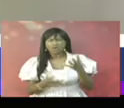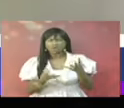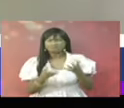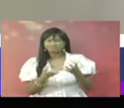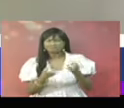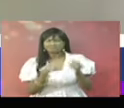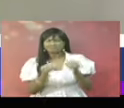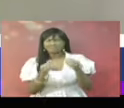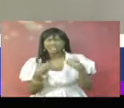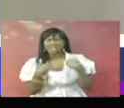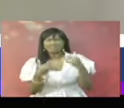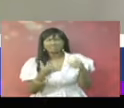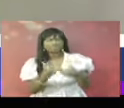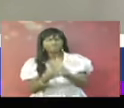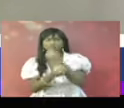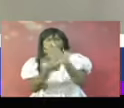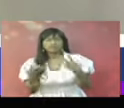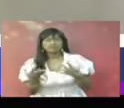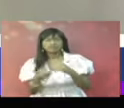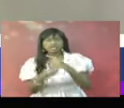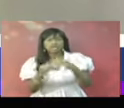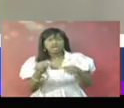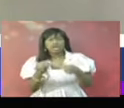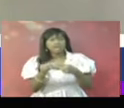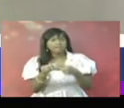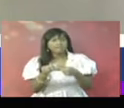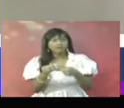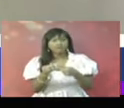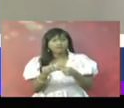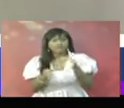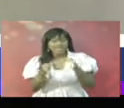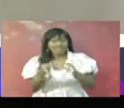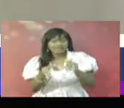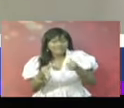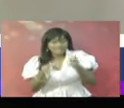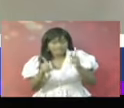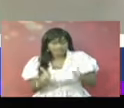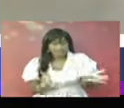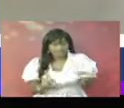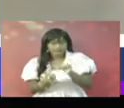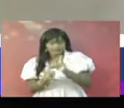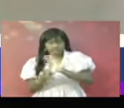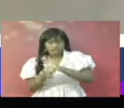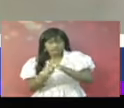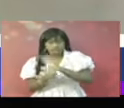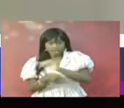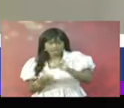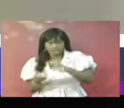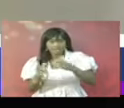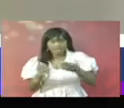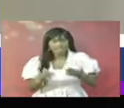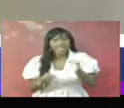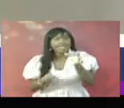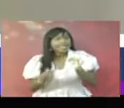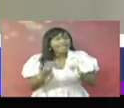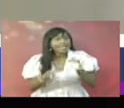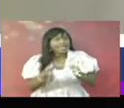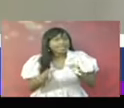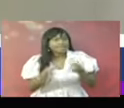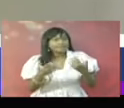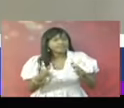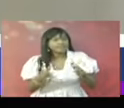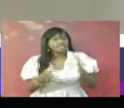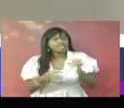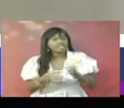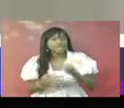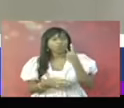an update on that to see whether any of those deaths whether those persons did in fact receive at